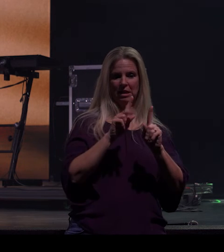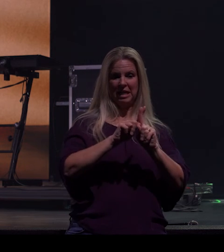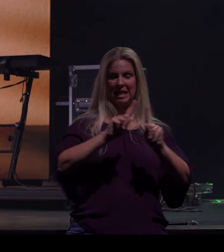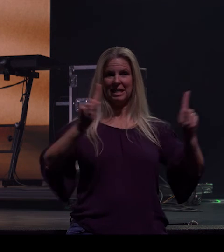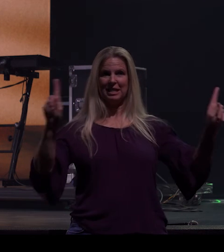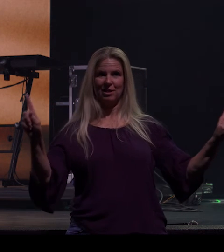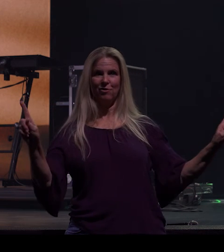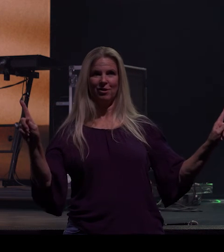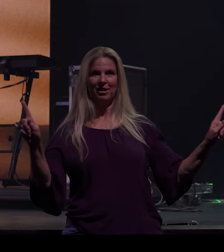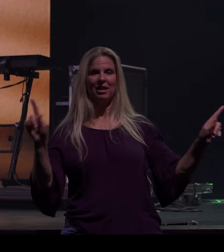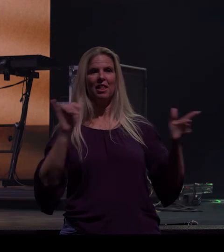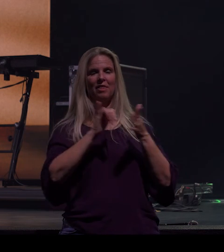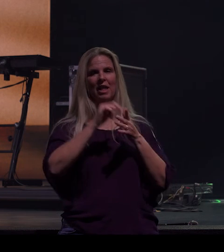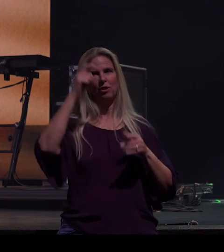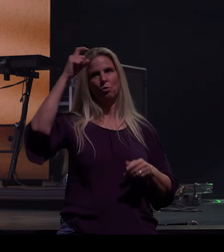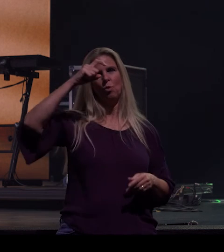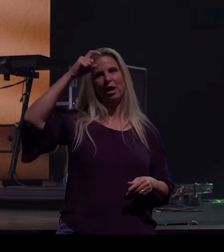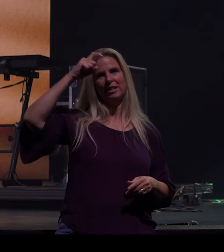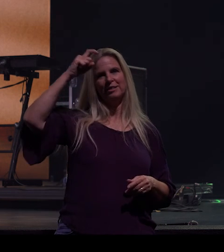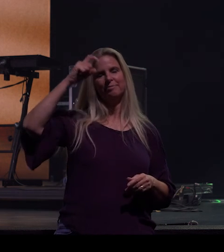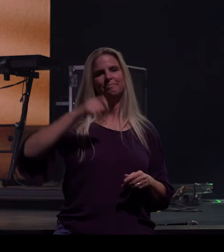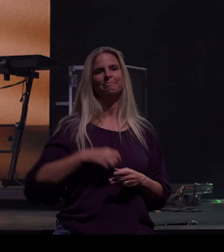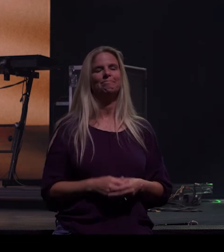wise. So let me ask.